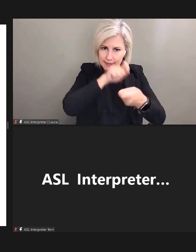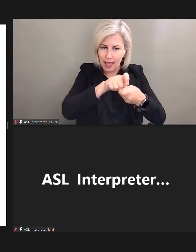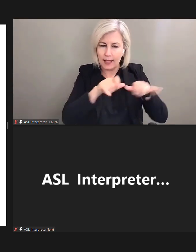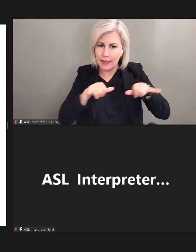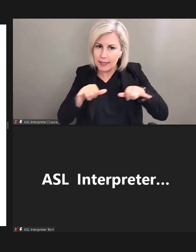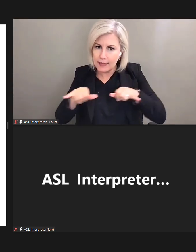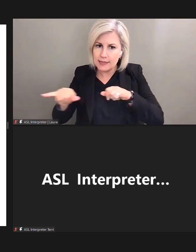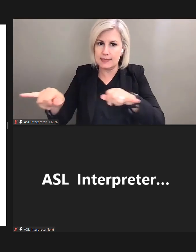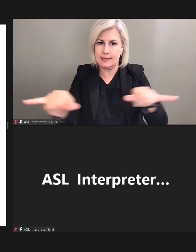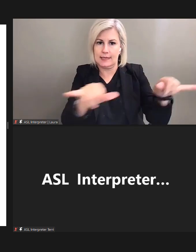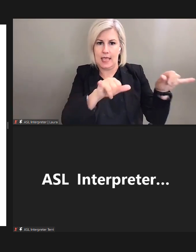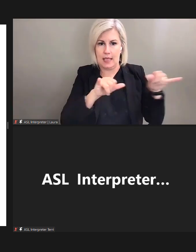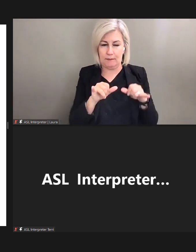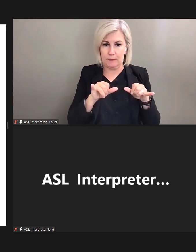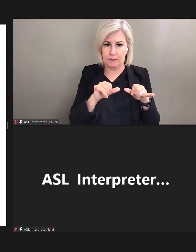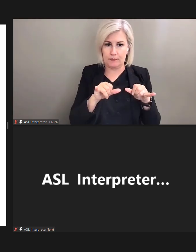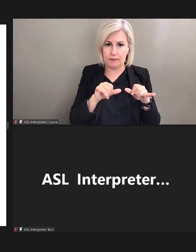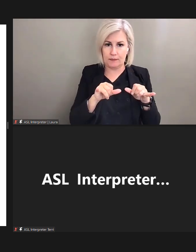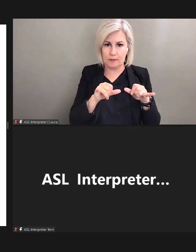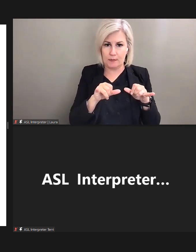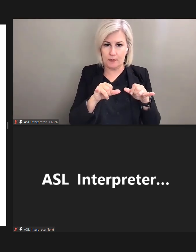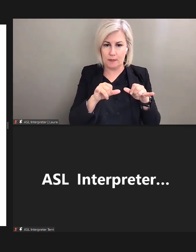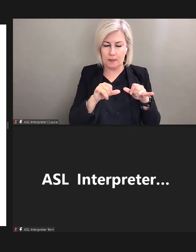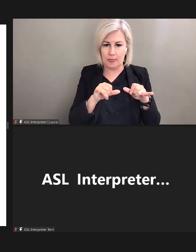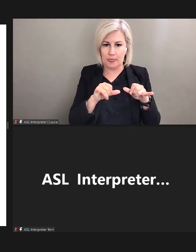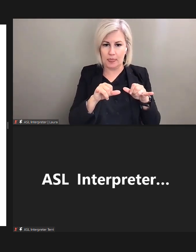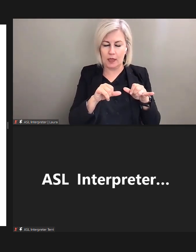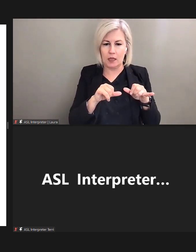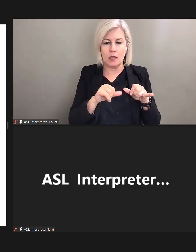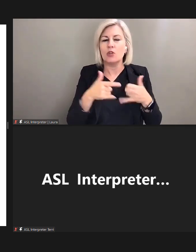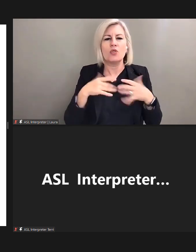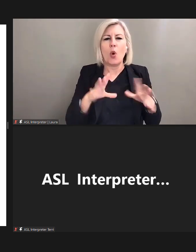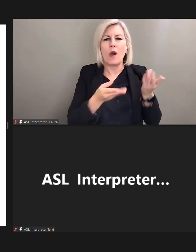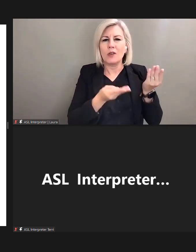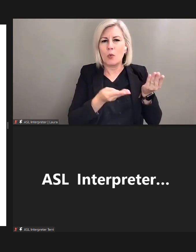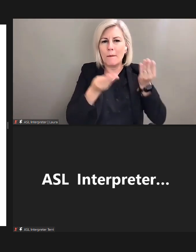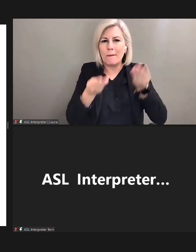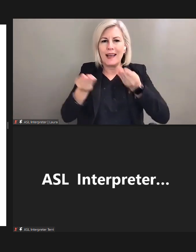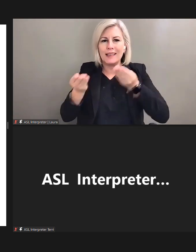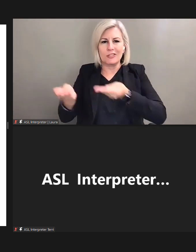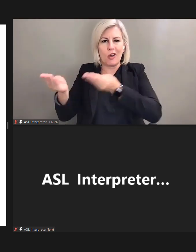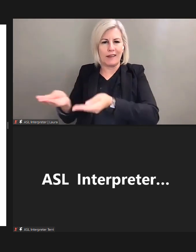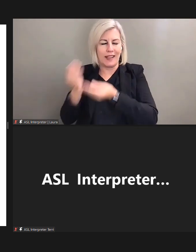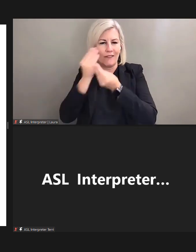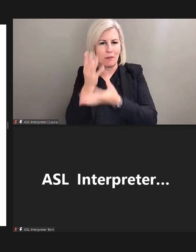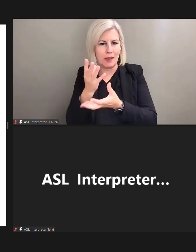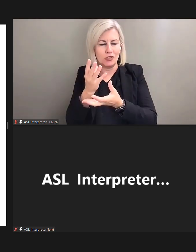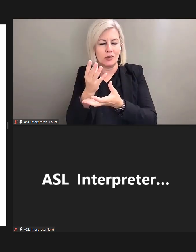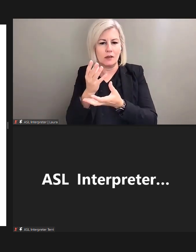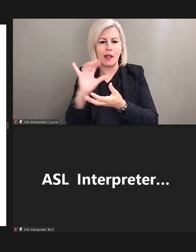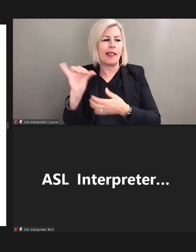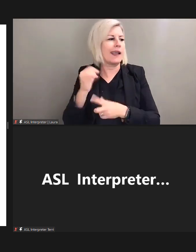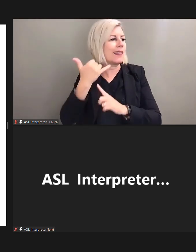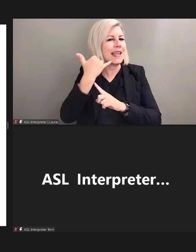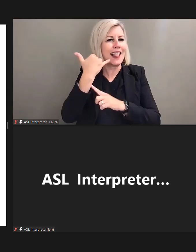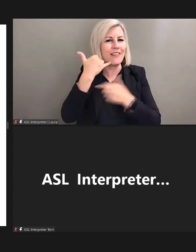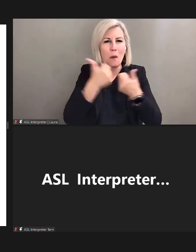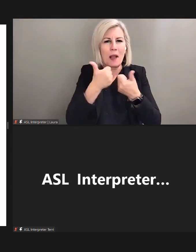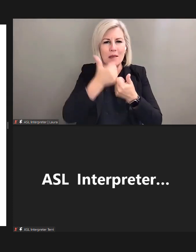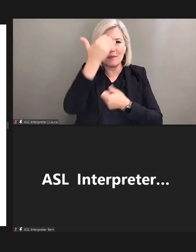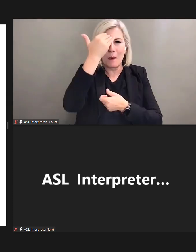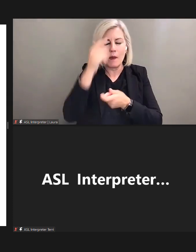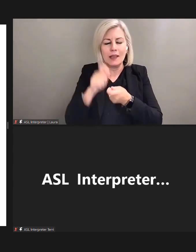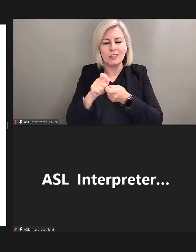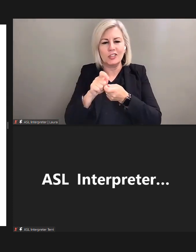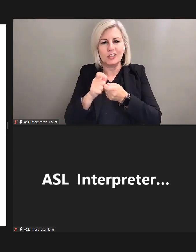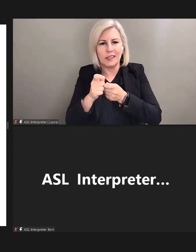same way, that you don't end up passing on information like that telephone game where it